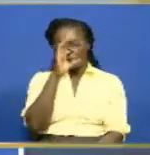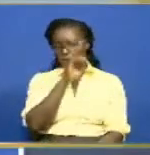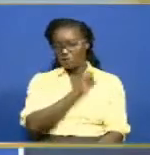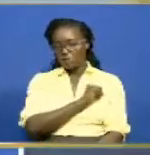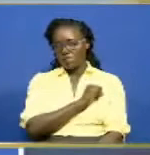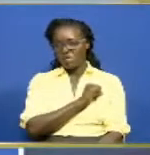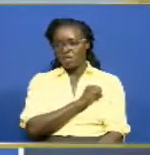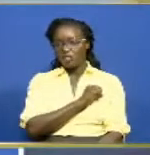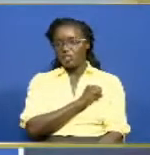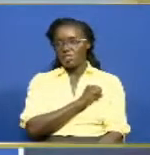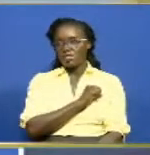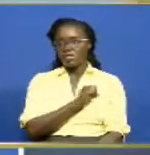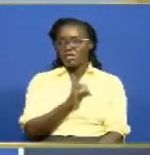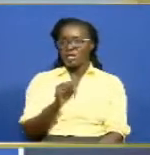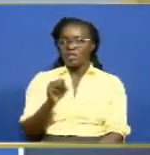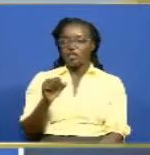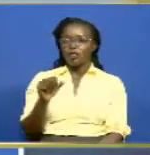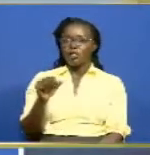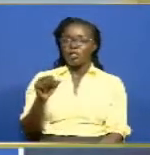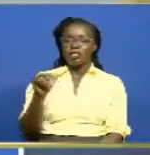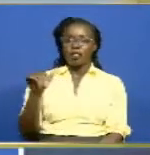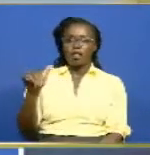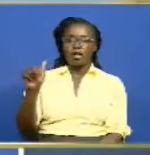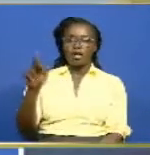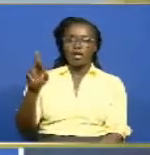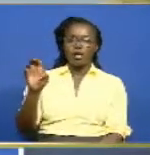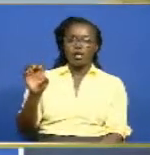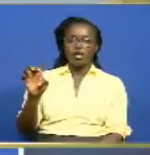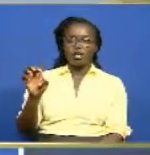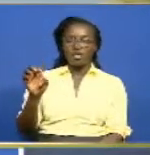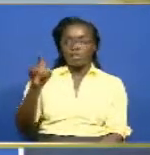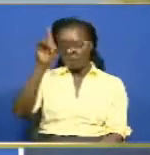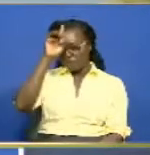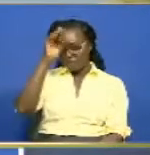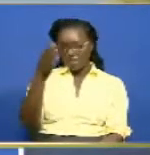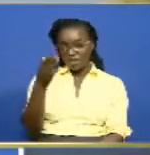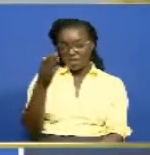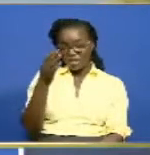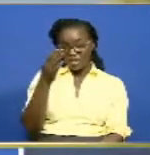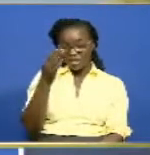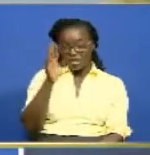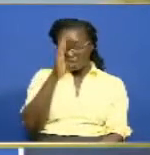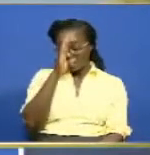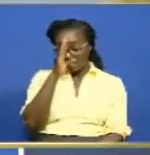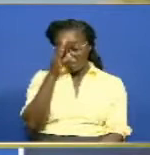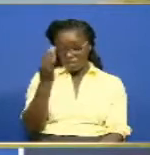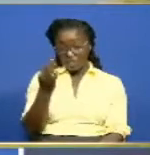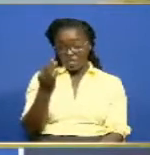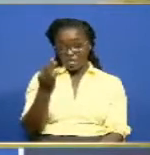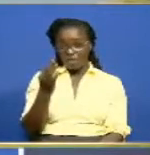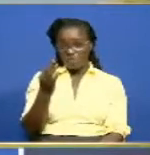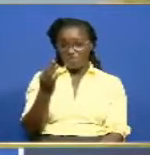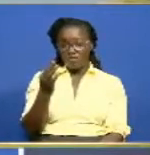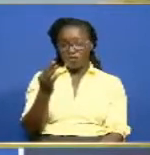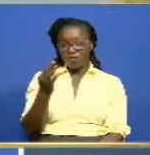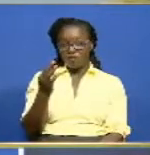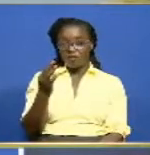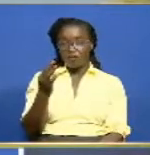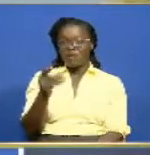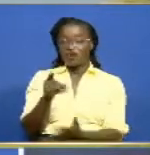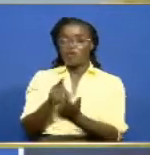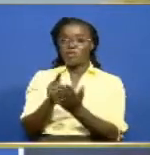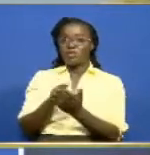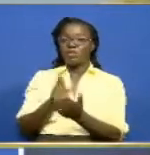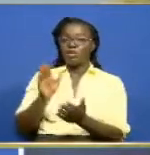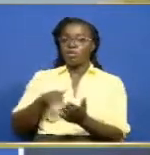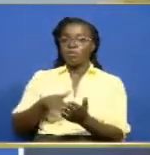Like where we are in Wagoma village here, I don't know whether there's a gyno in Bondo. I don't know whether this,